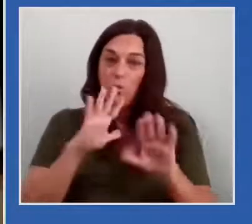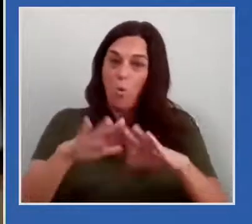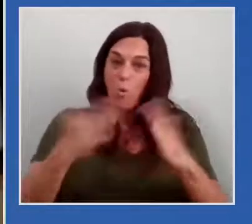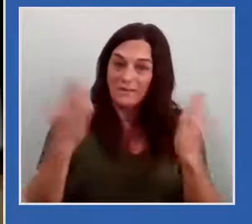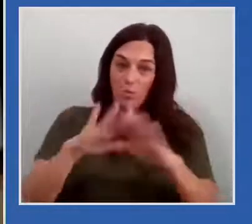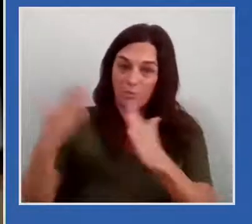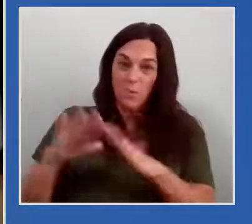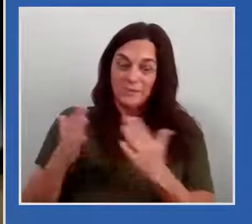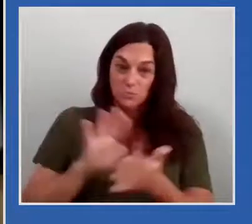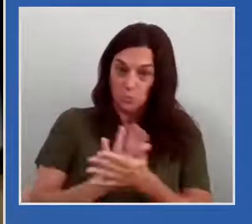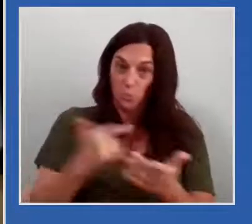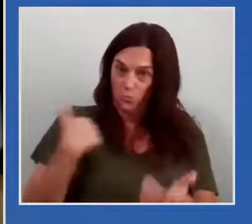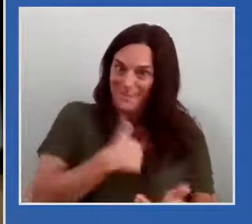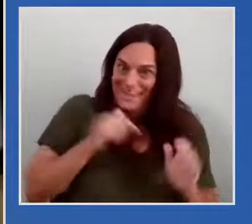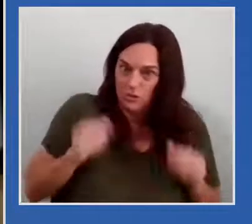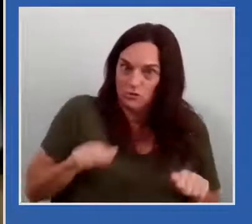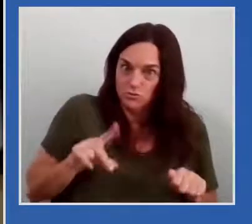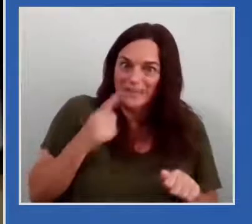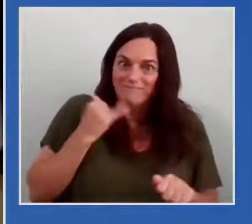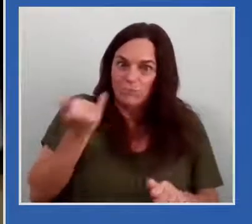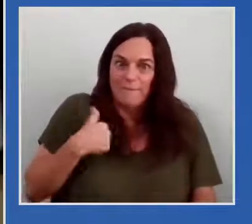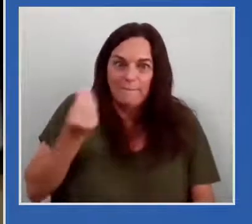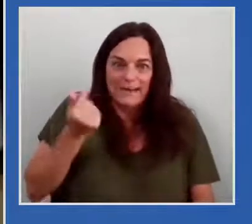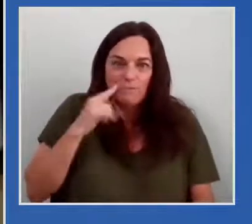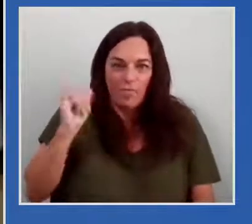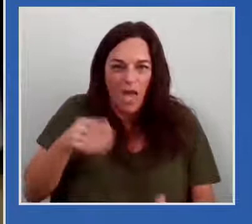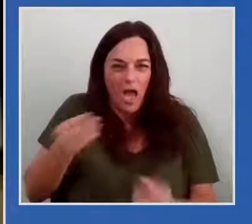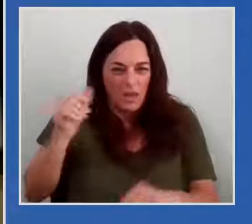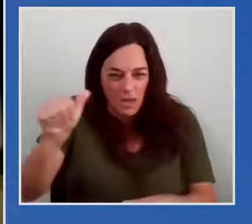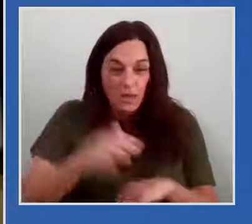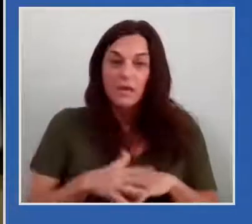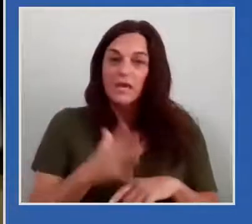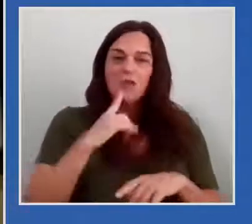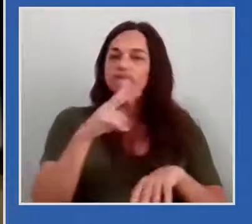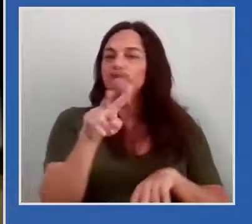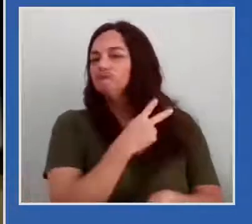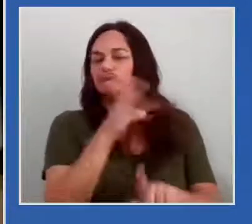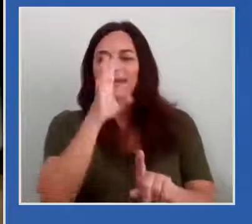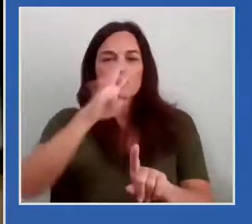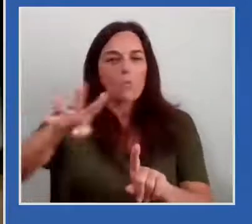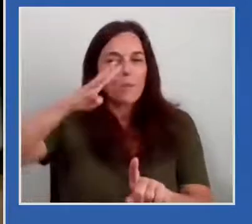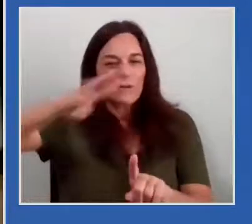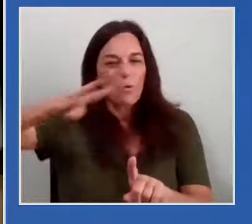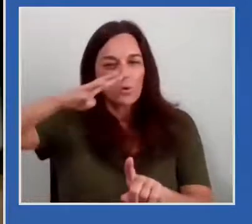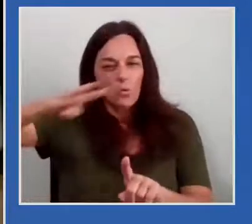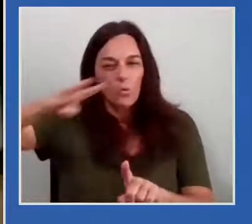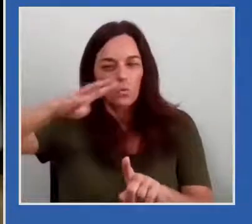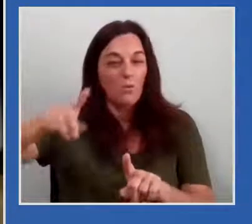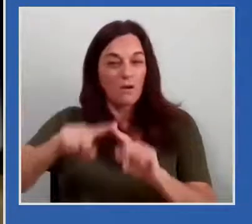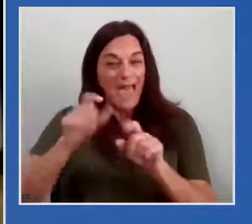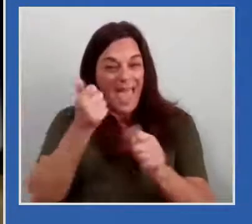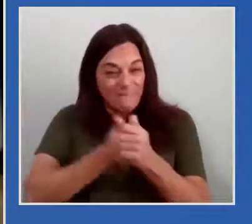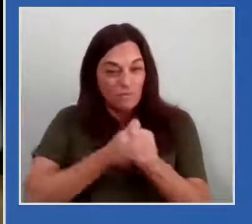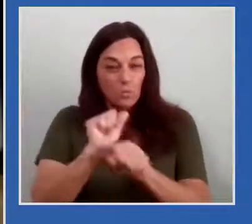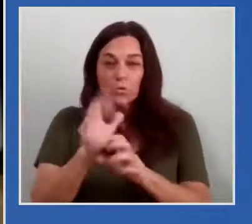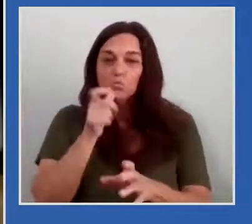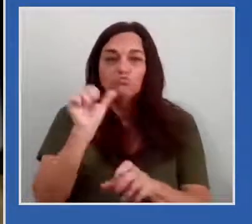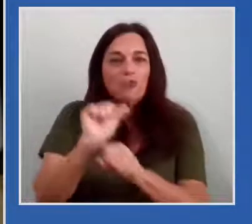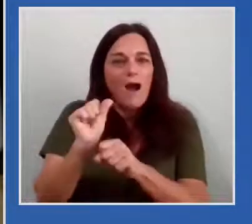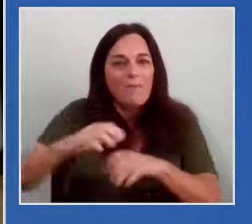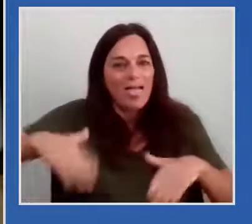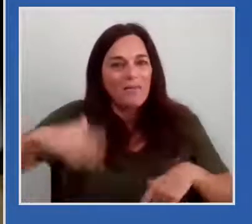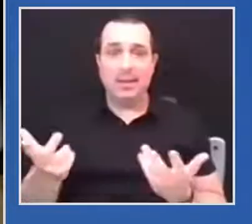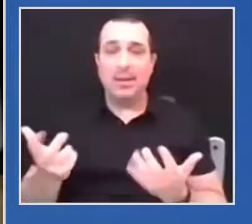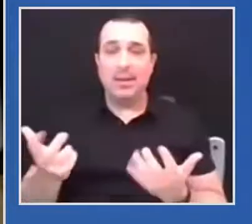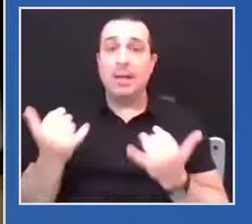which we could do if we funded it. He turned his back on every single worker whose job hasn't come back. And now he says